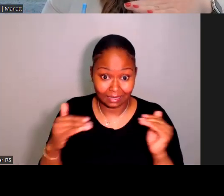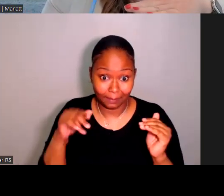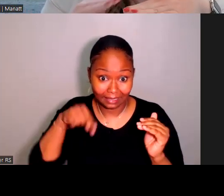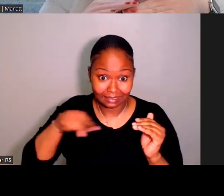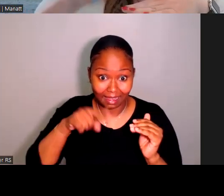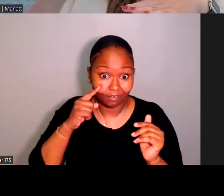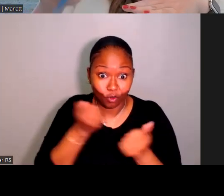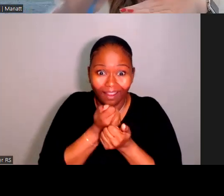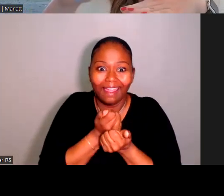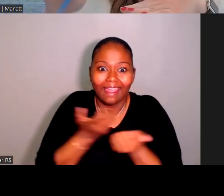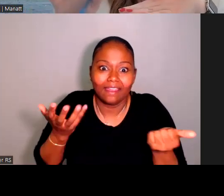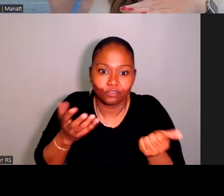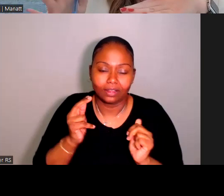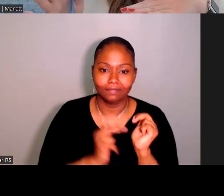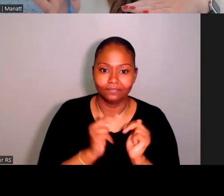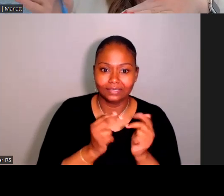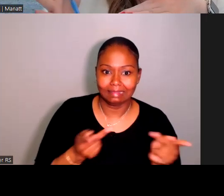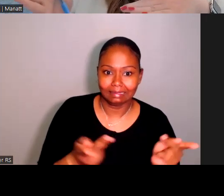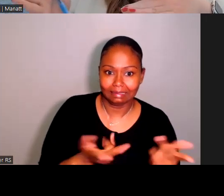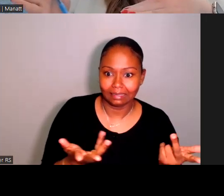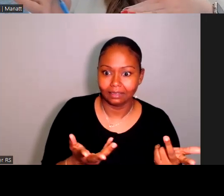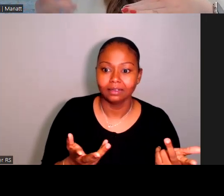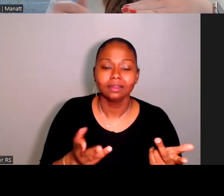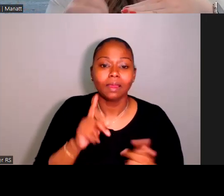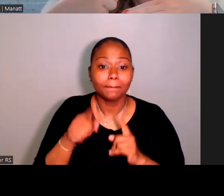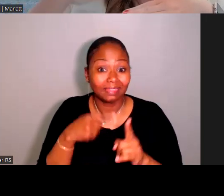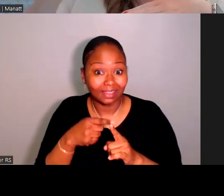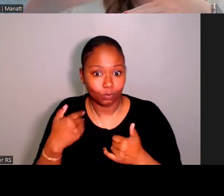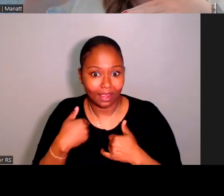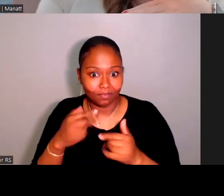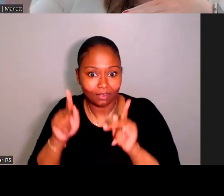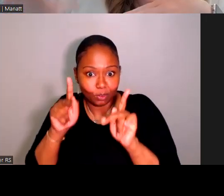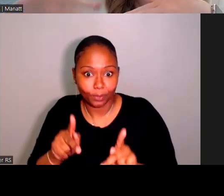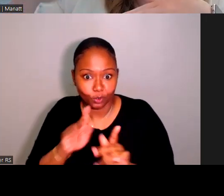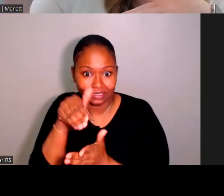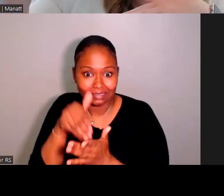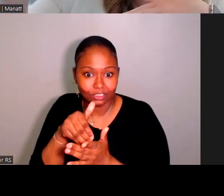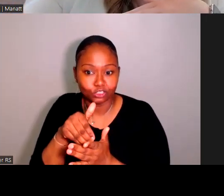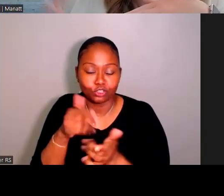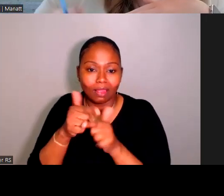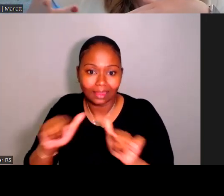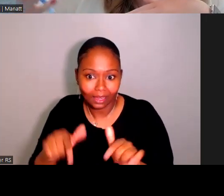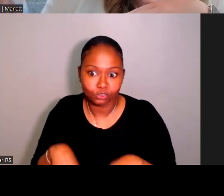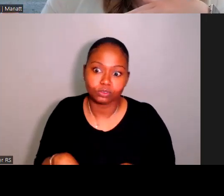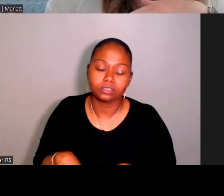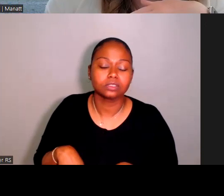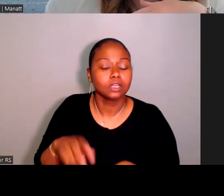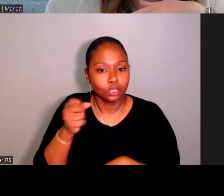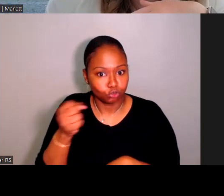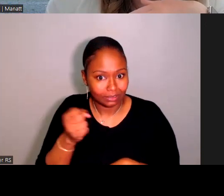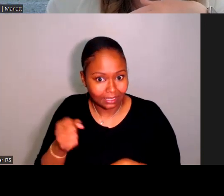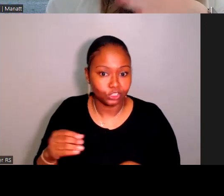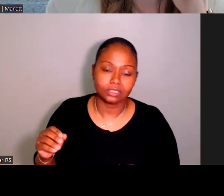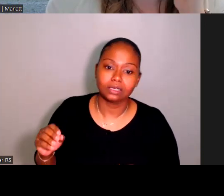every facility, and then there's going to be some person-centeredness we need to consider around things like language, translation, accessibility, mobility,